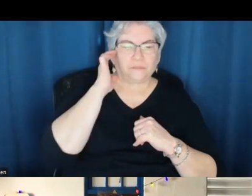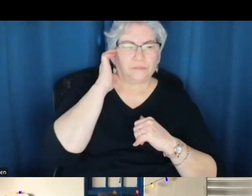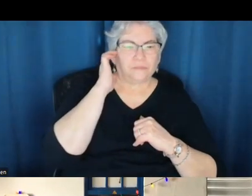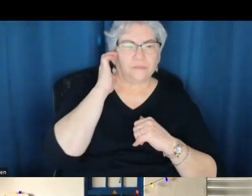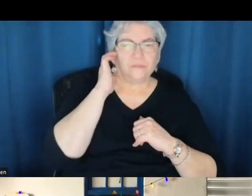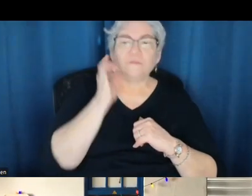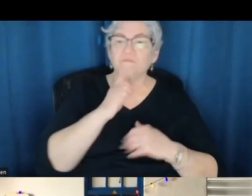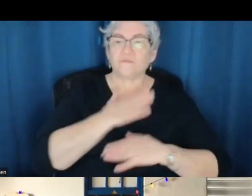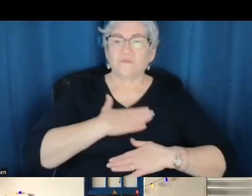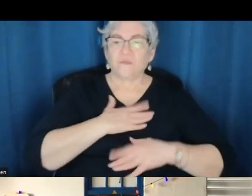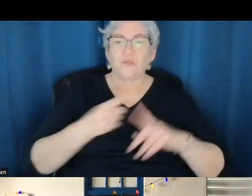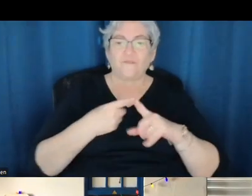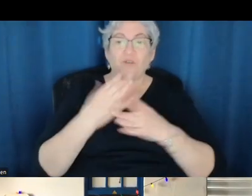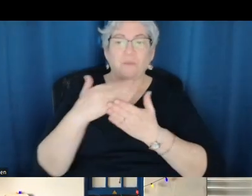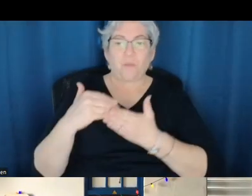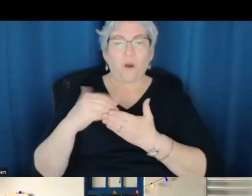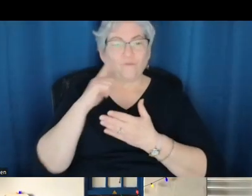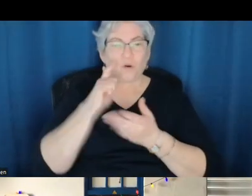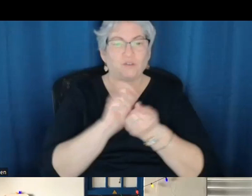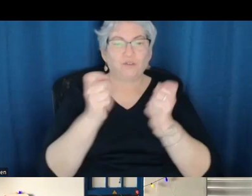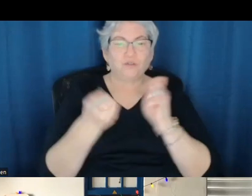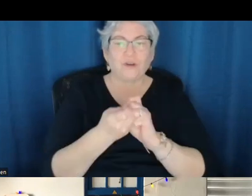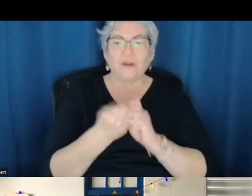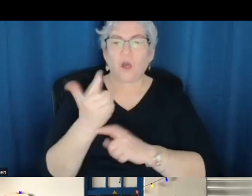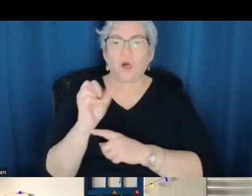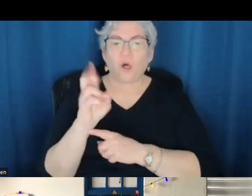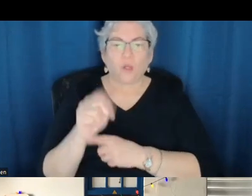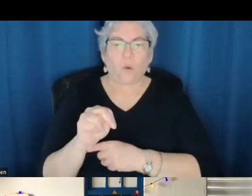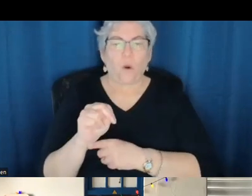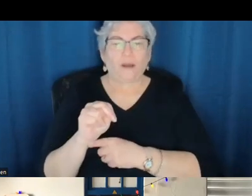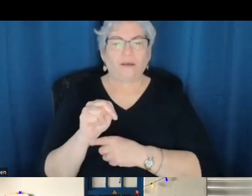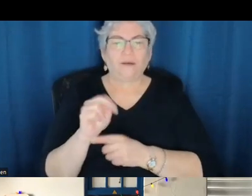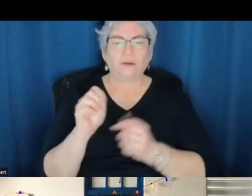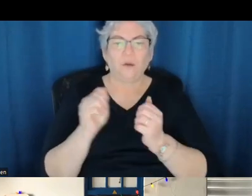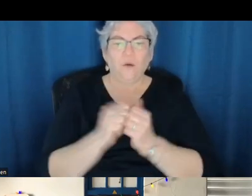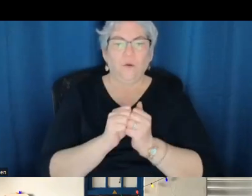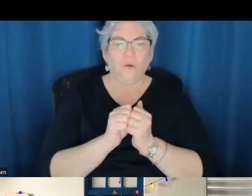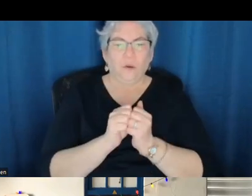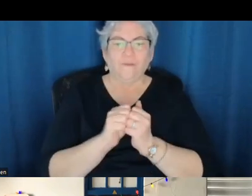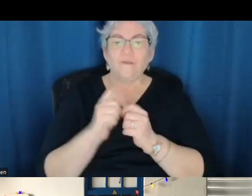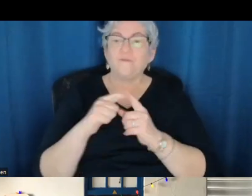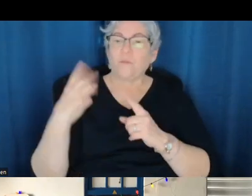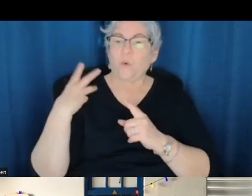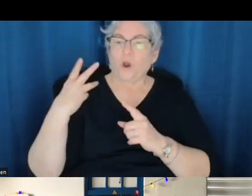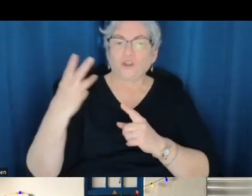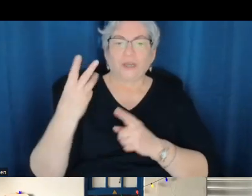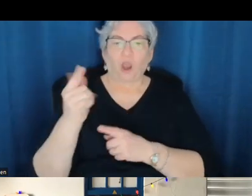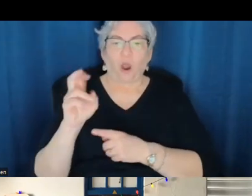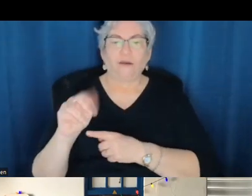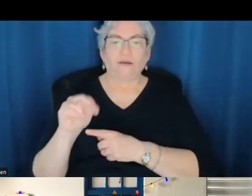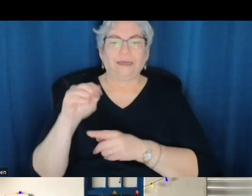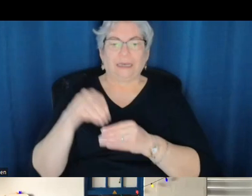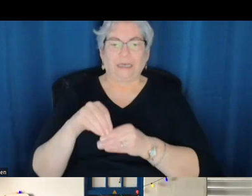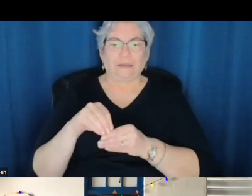I really enjoyed the first segment of Transforming Lawns, Ground Cover Revolution with Kathy Gents from Washington Gardener Magazine and Garden